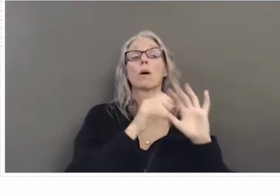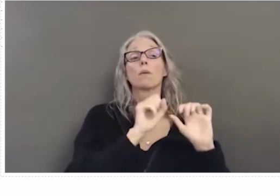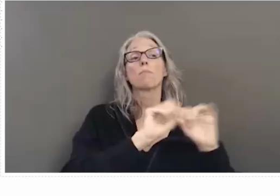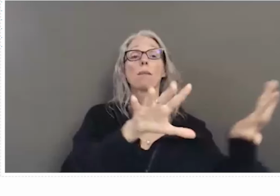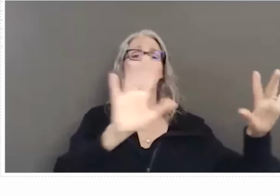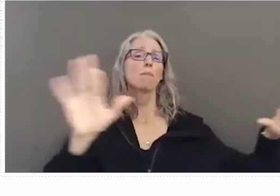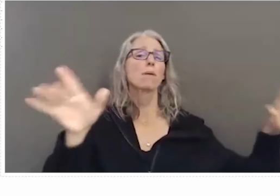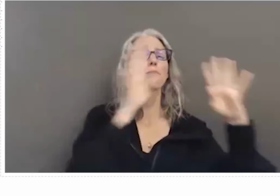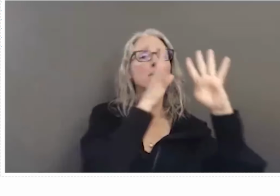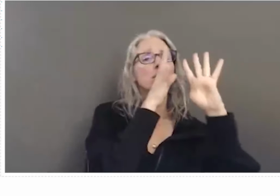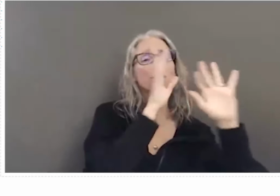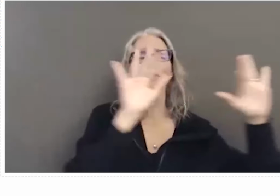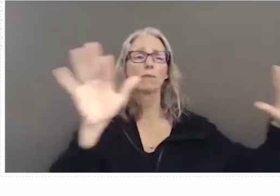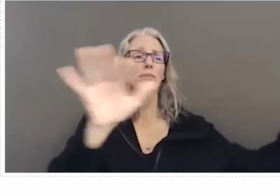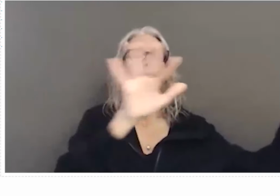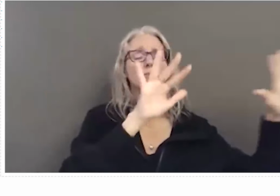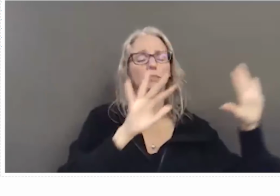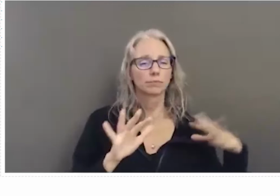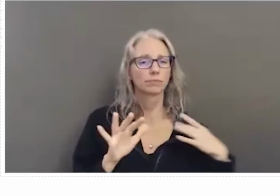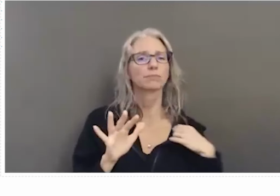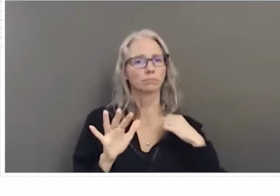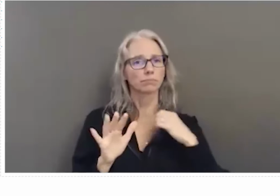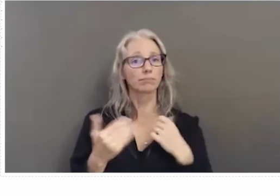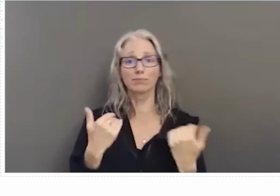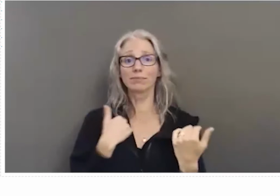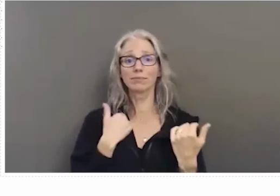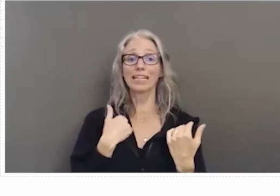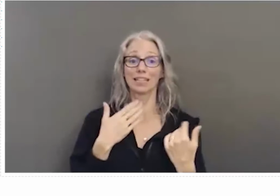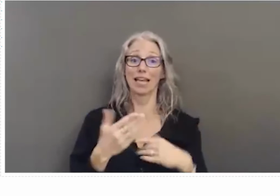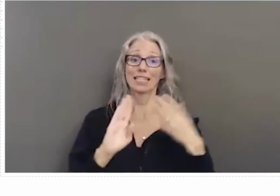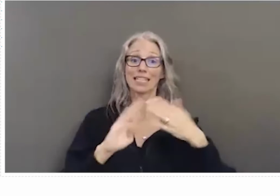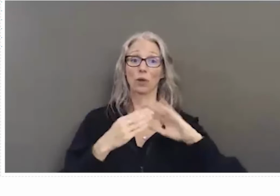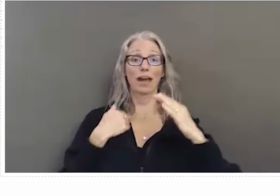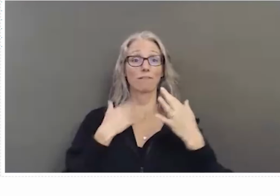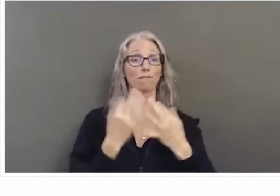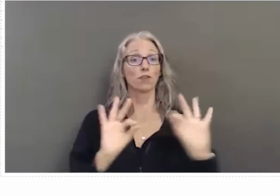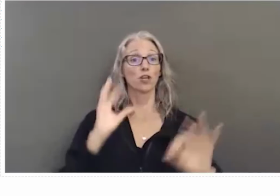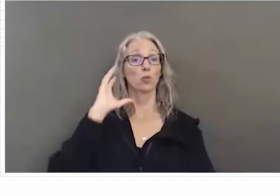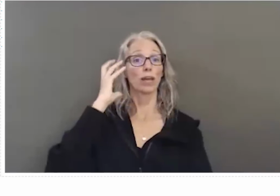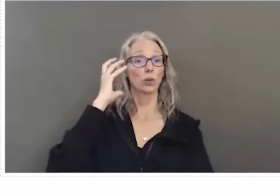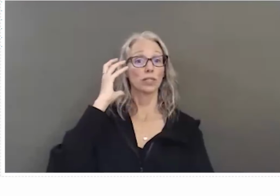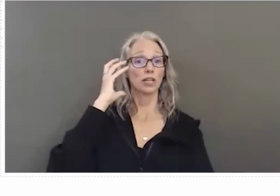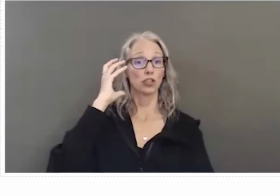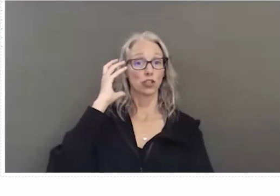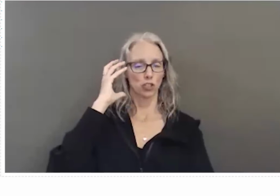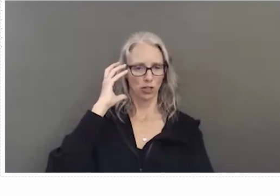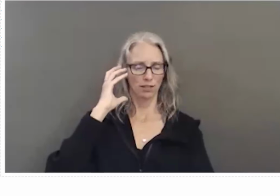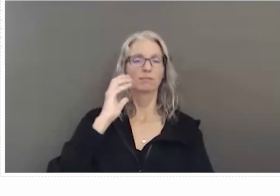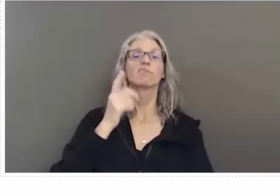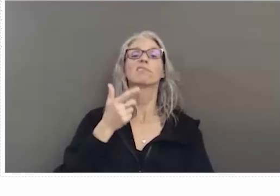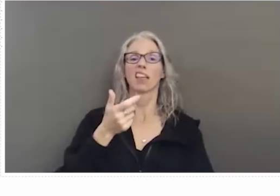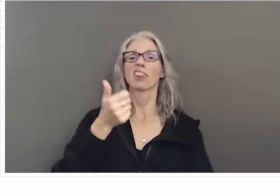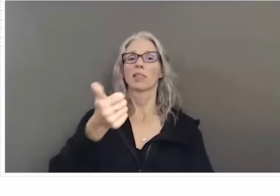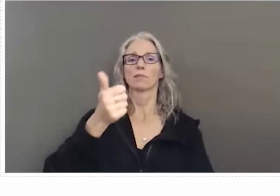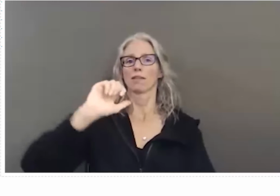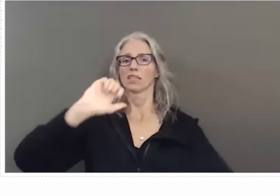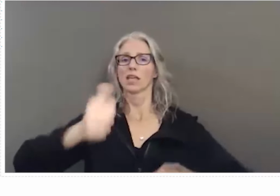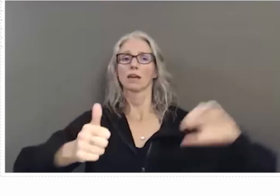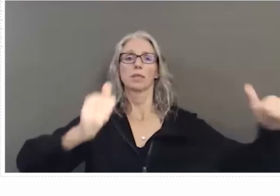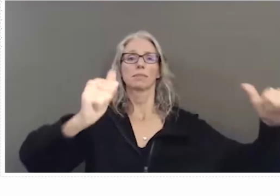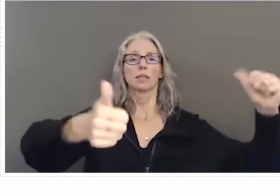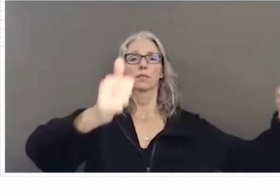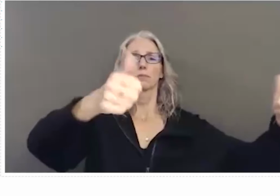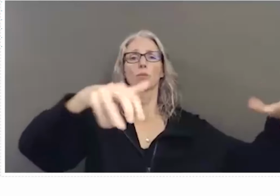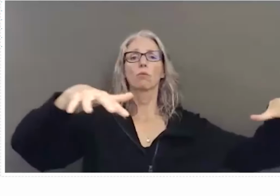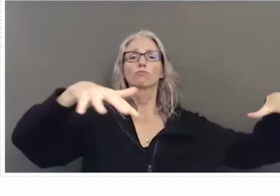these special opportunities. We have 3 radio stations in town that have their own lounges that they build on site, and some of them keep them there permanently